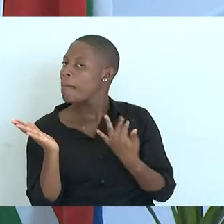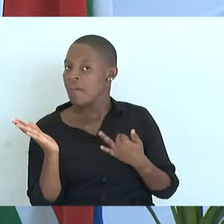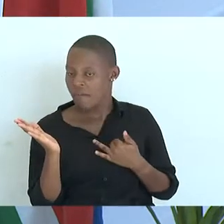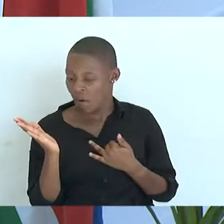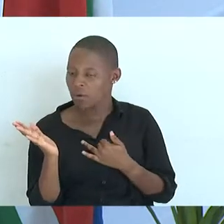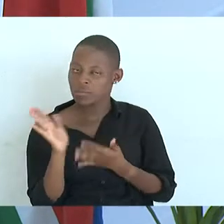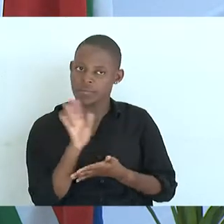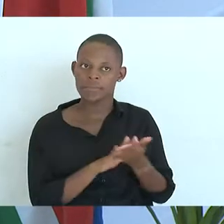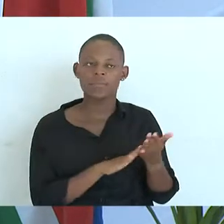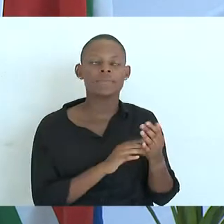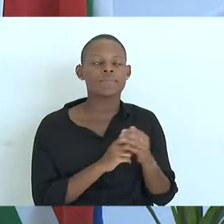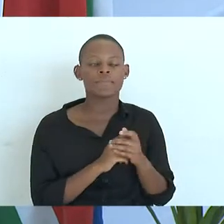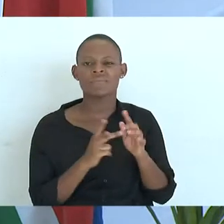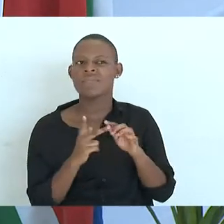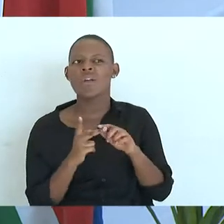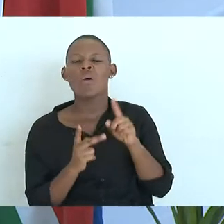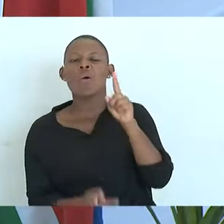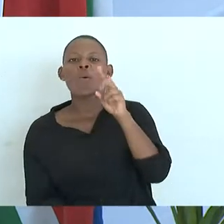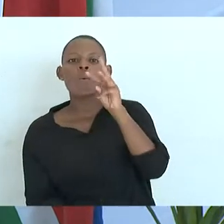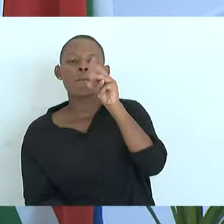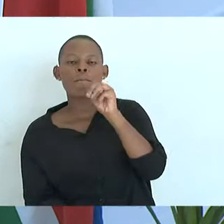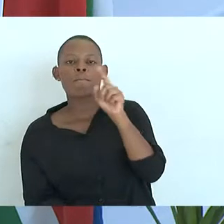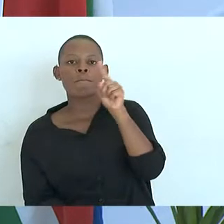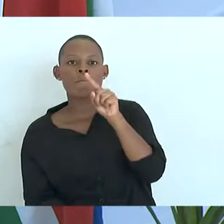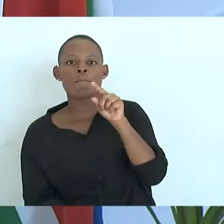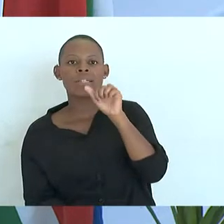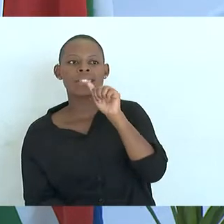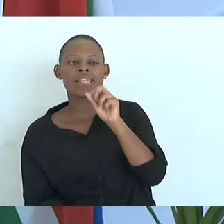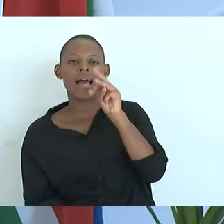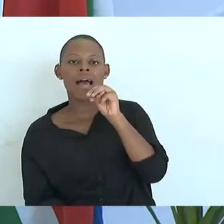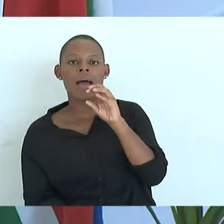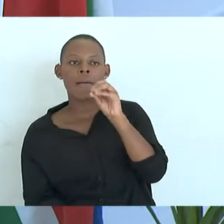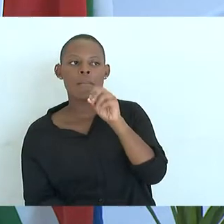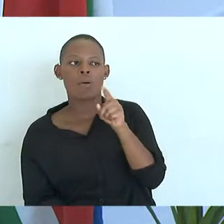ukhulume ngephuzu engicabanga ukuthi liyabhekwa.